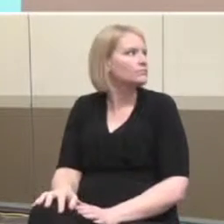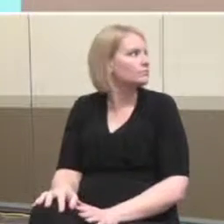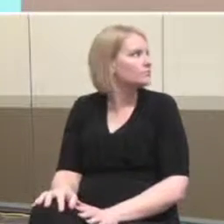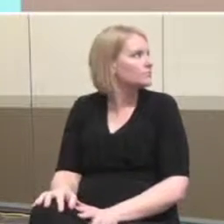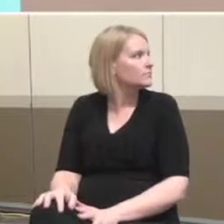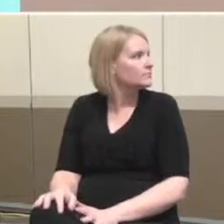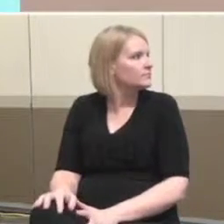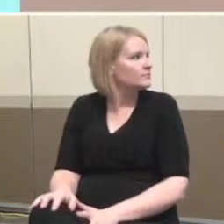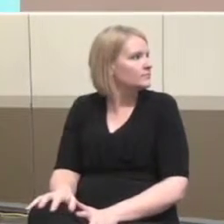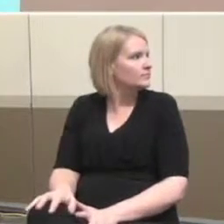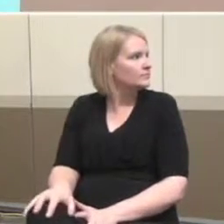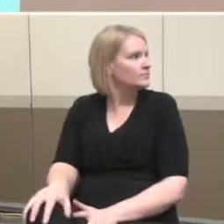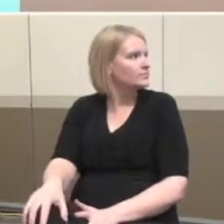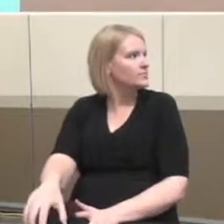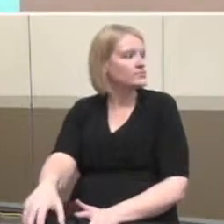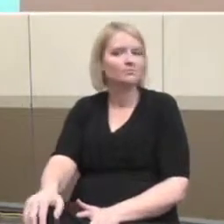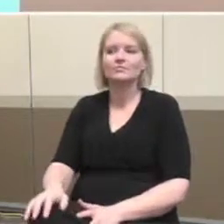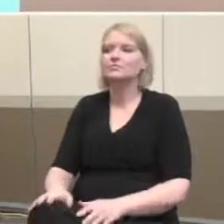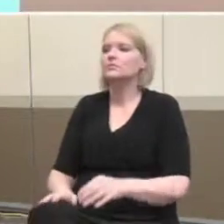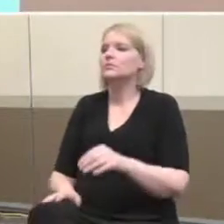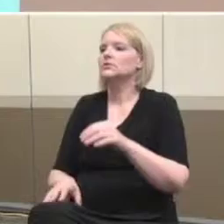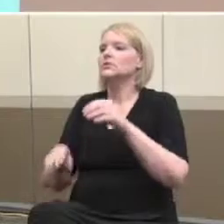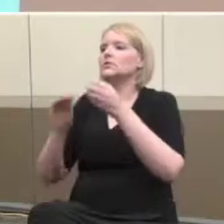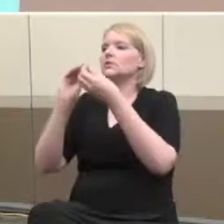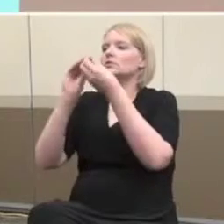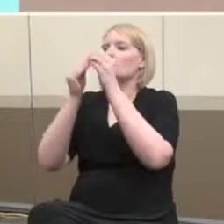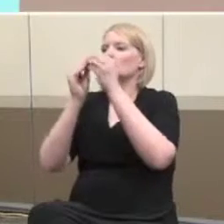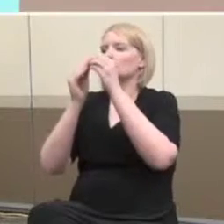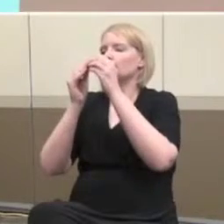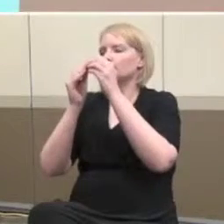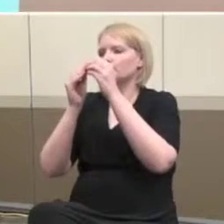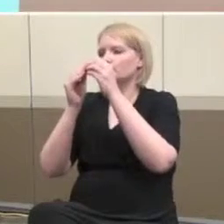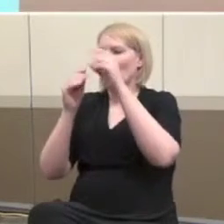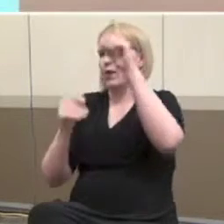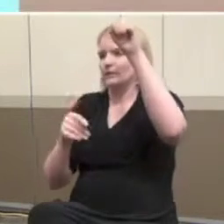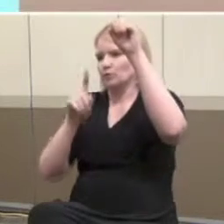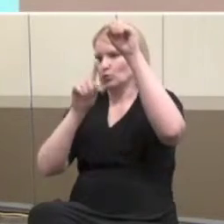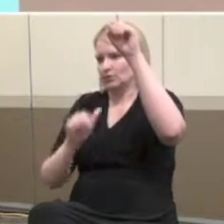this first one, if you want to number 1 to 10,